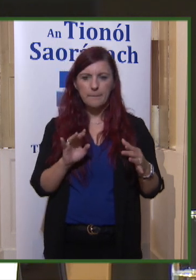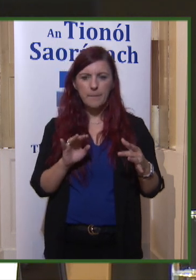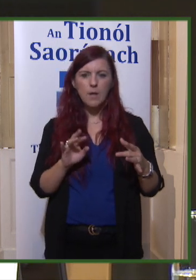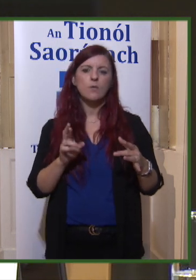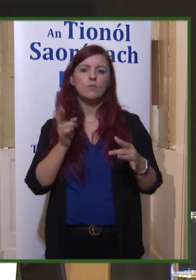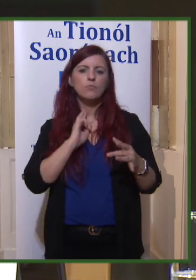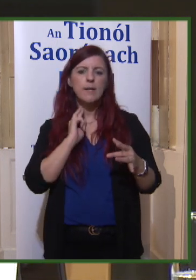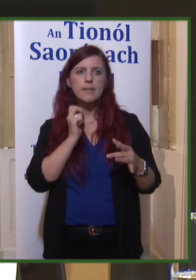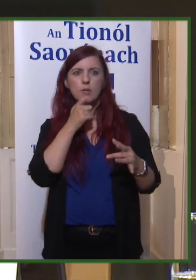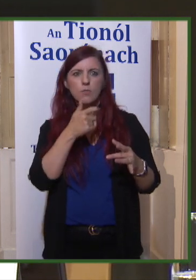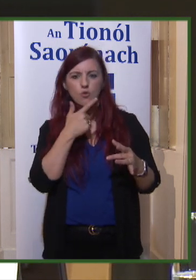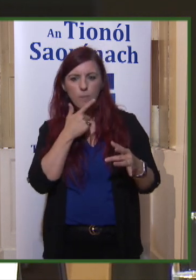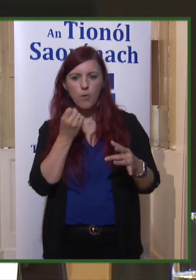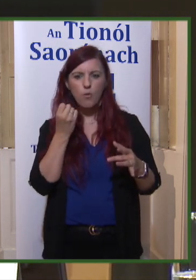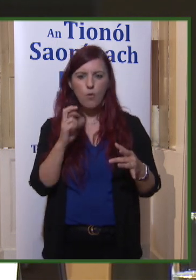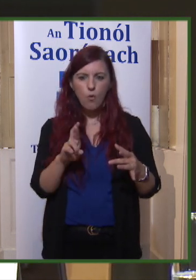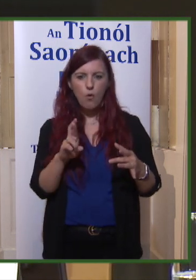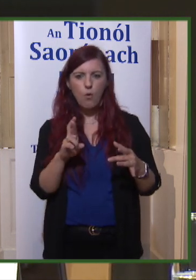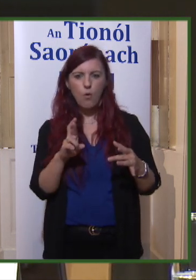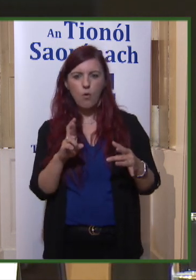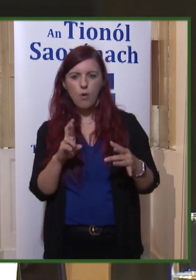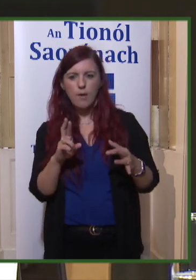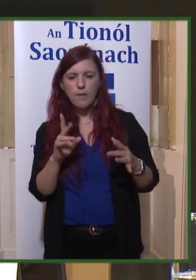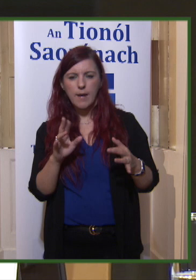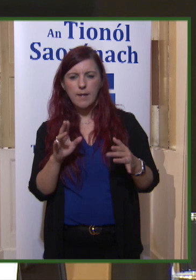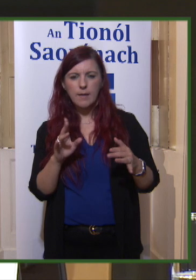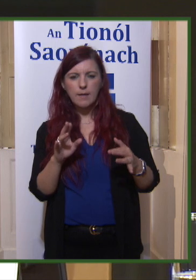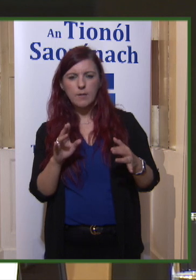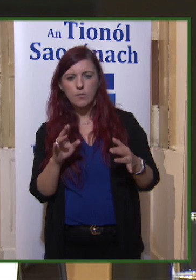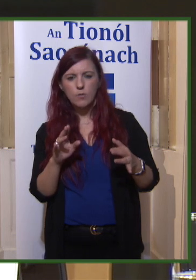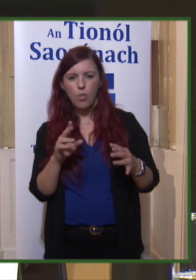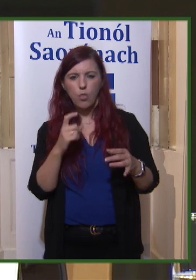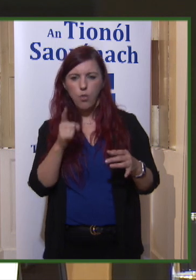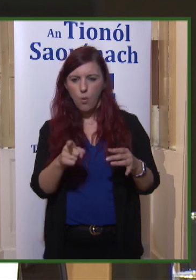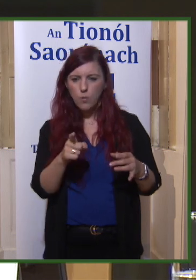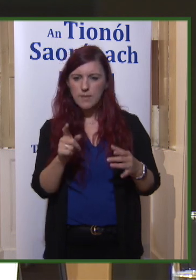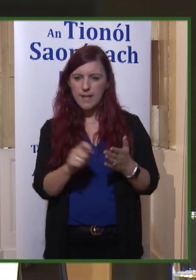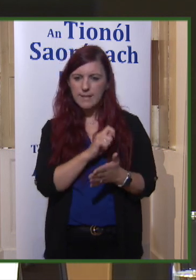Dublin, or the other choice is those entitled to vote in